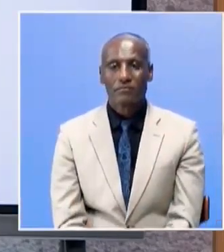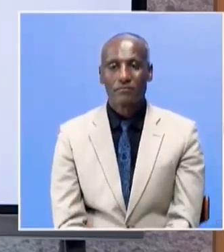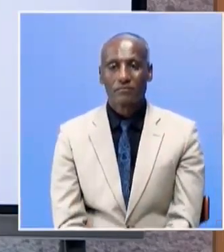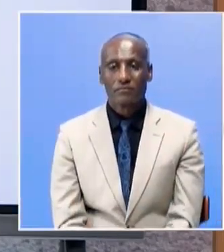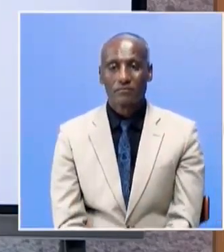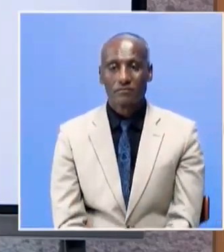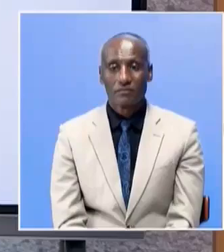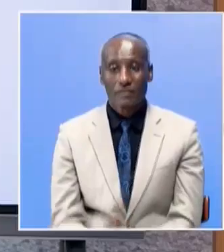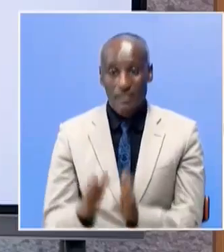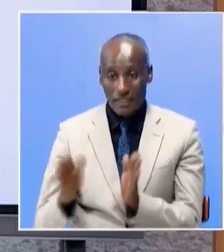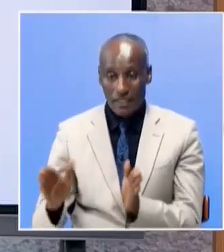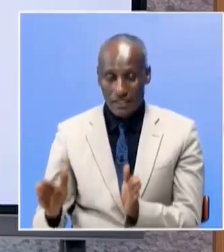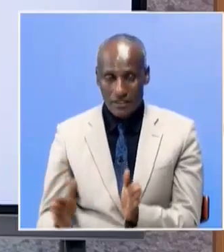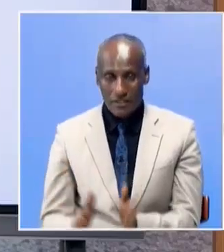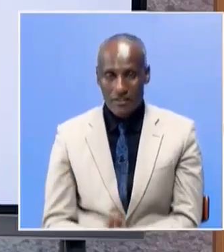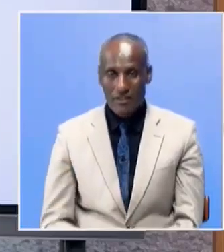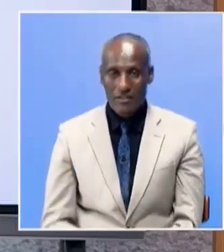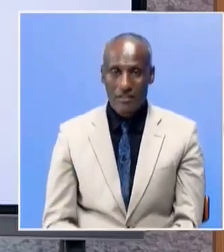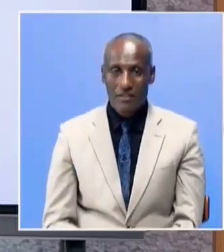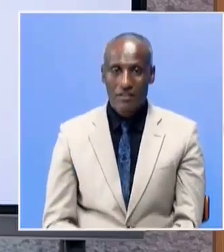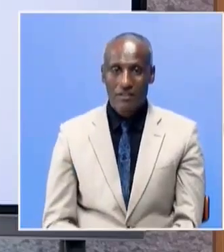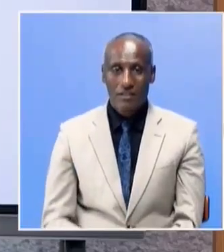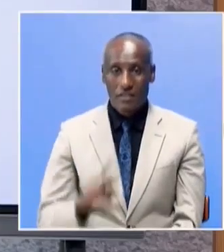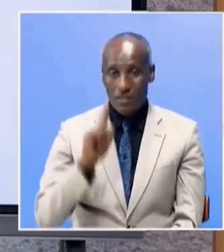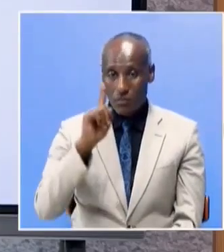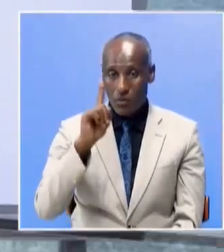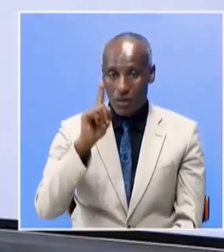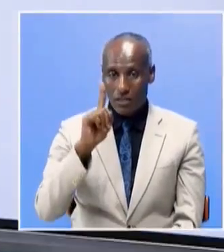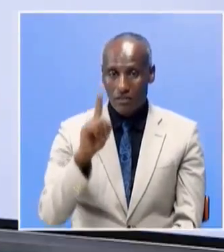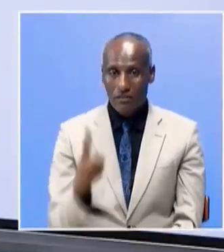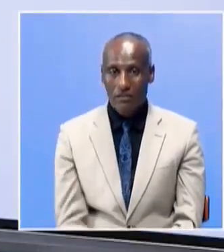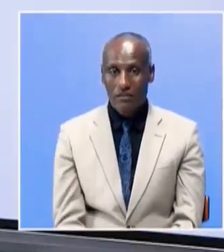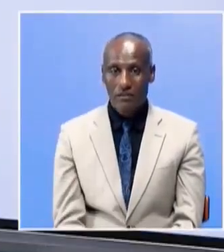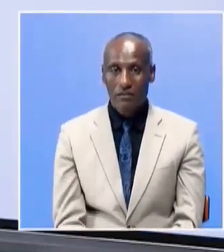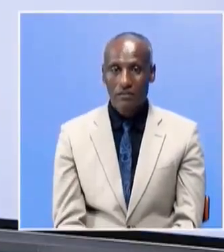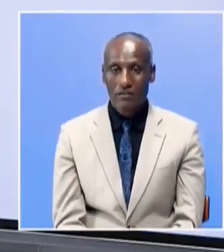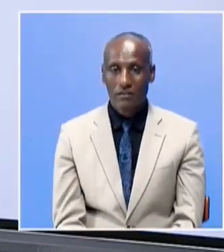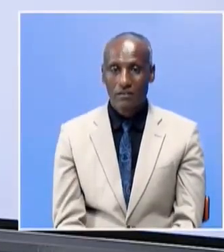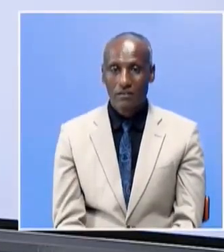Ready? Nice. Number 1.